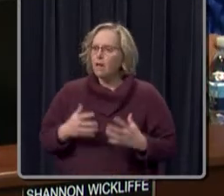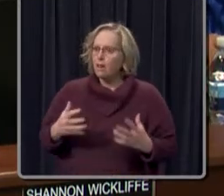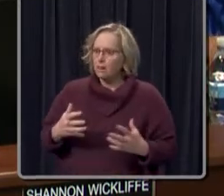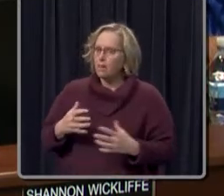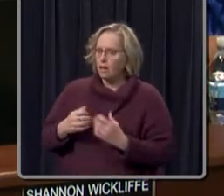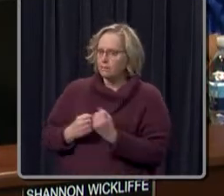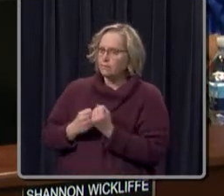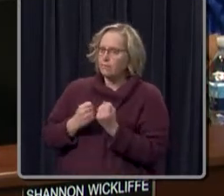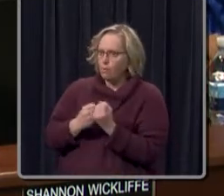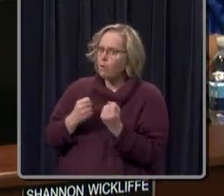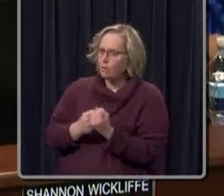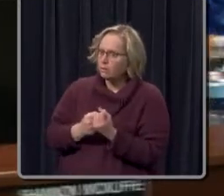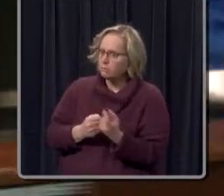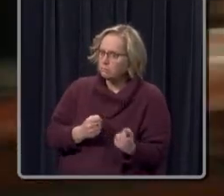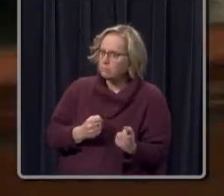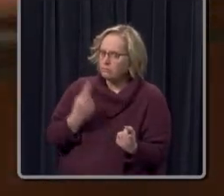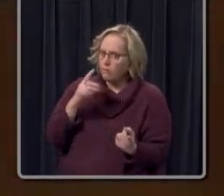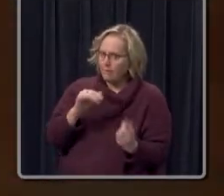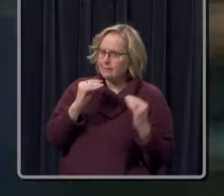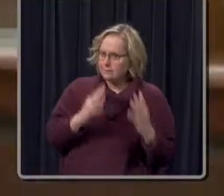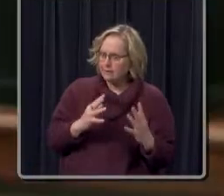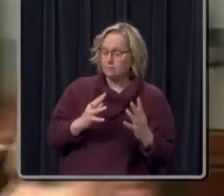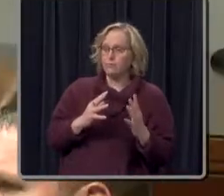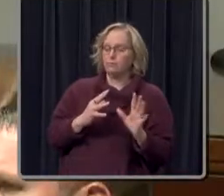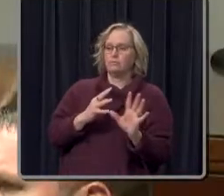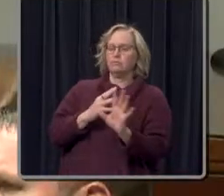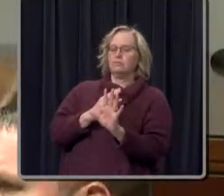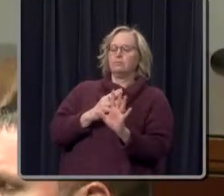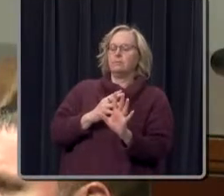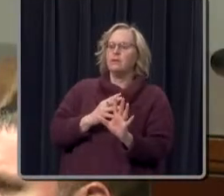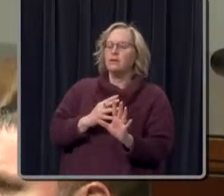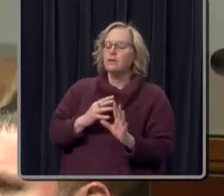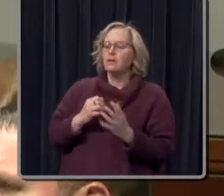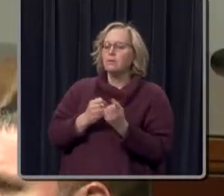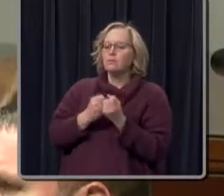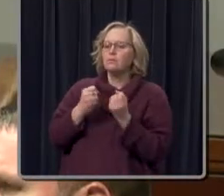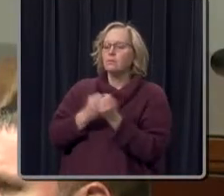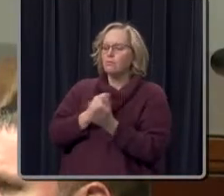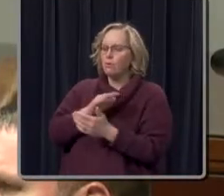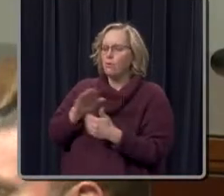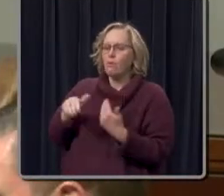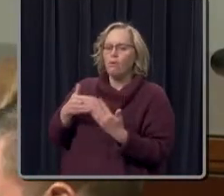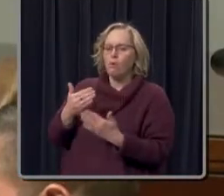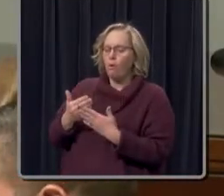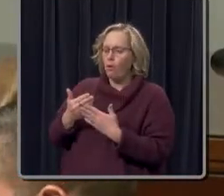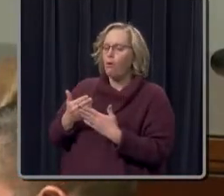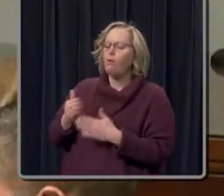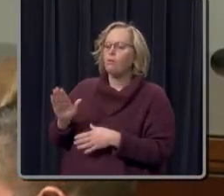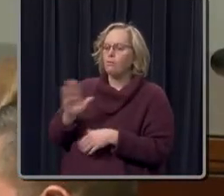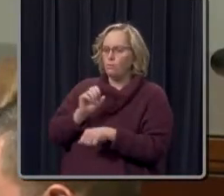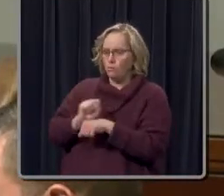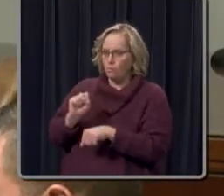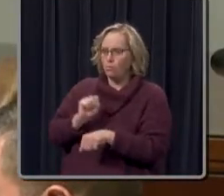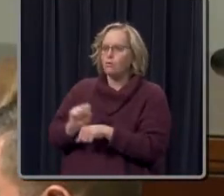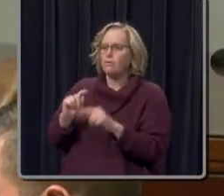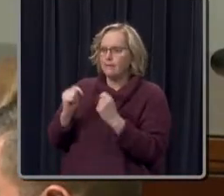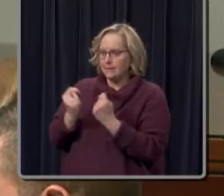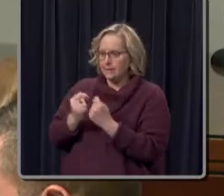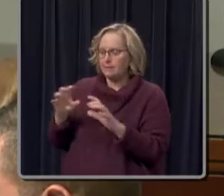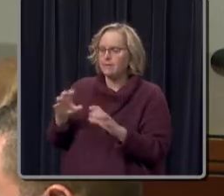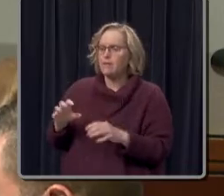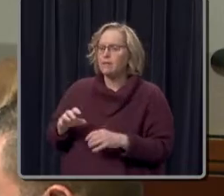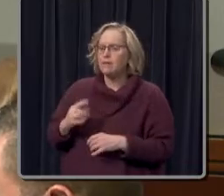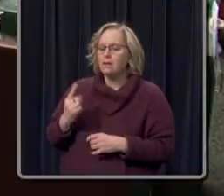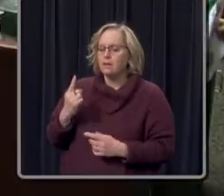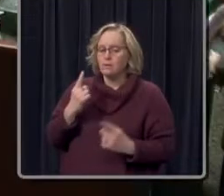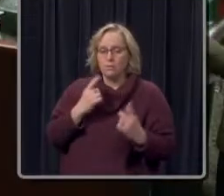has to go on, so I just appreciate all of the work that you and the team have done. Questions or comments? I know I